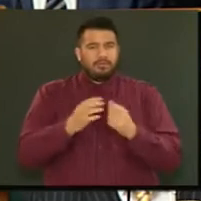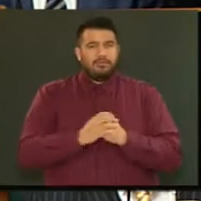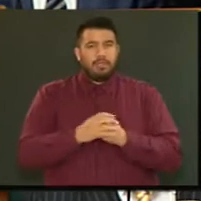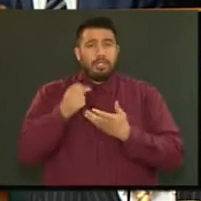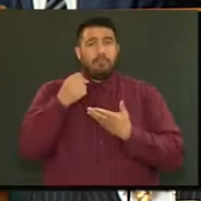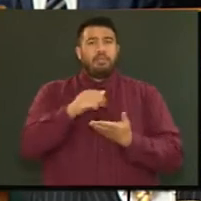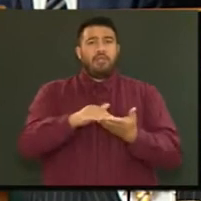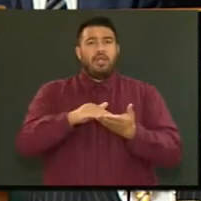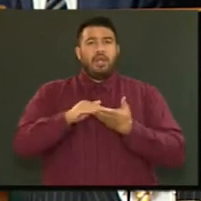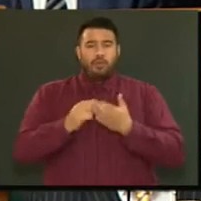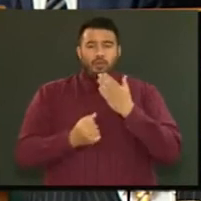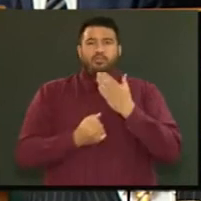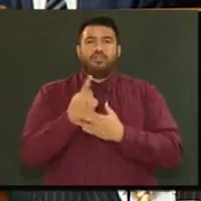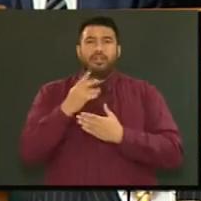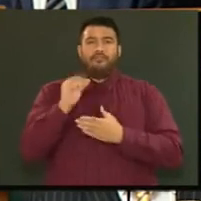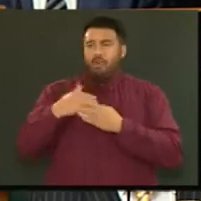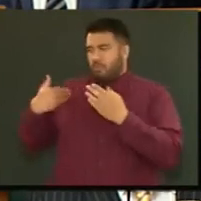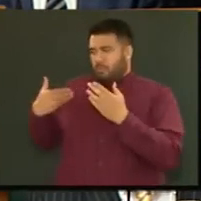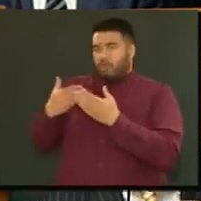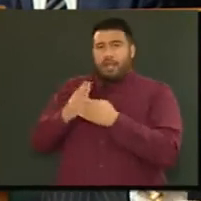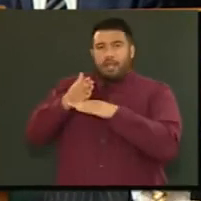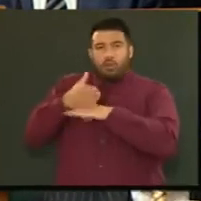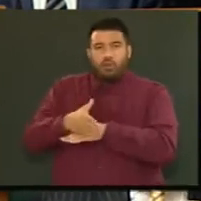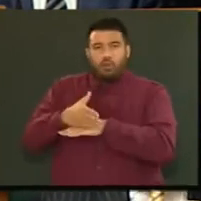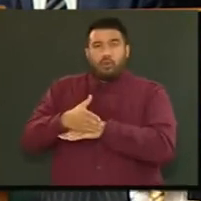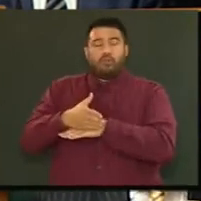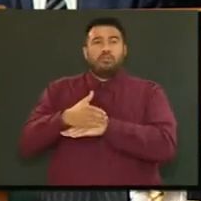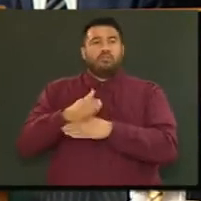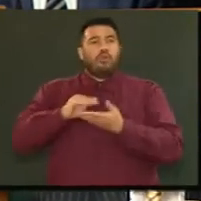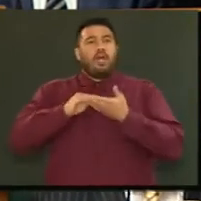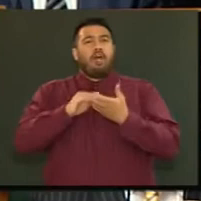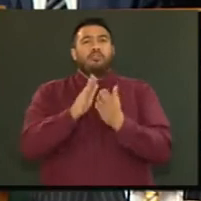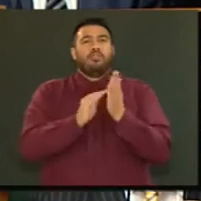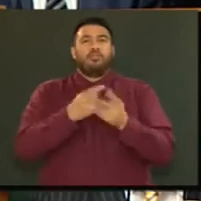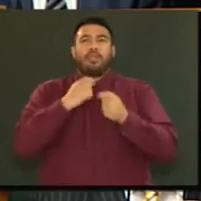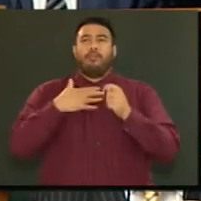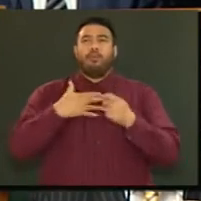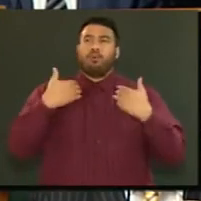on the platform we have all created and deliver greater prosperity for New Zealanders.